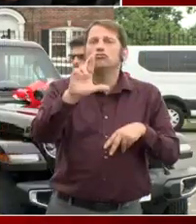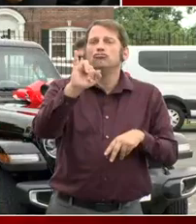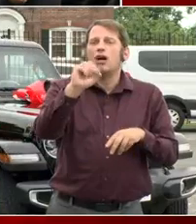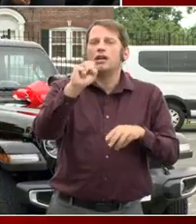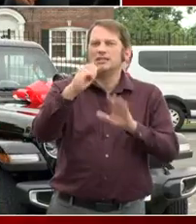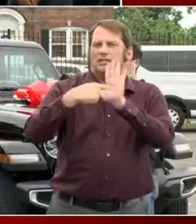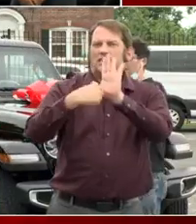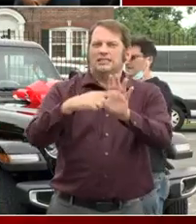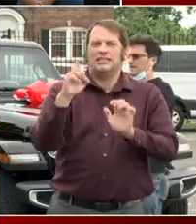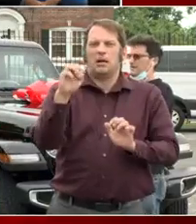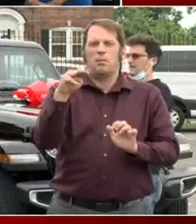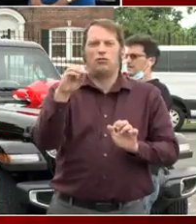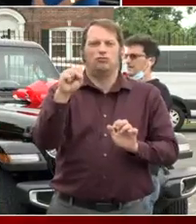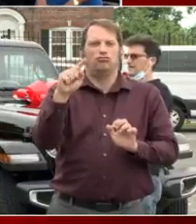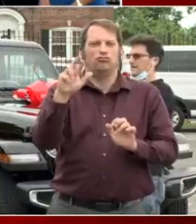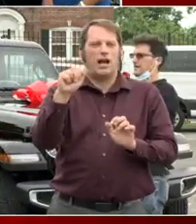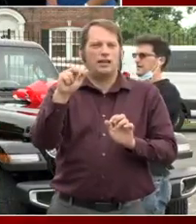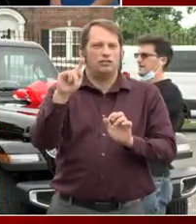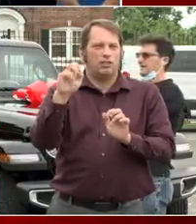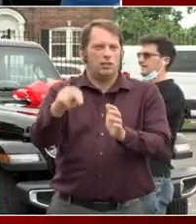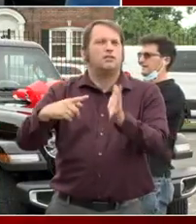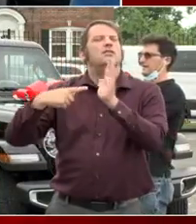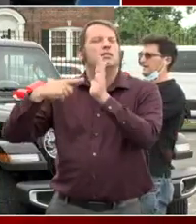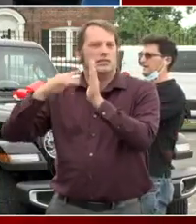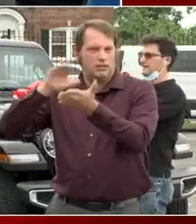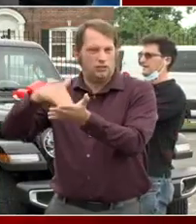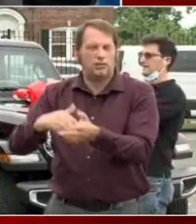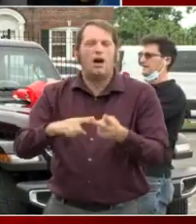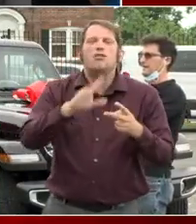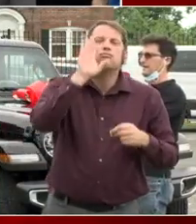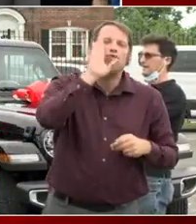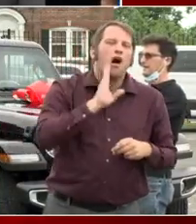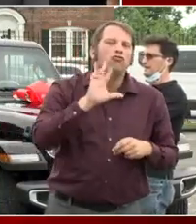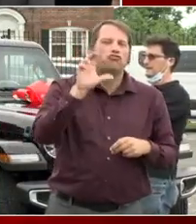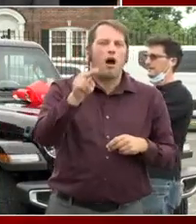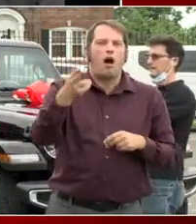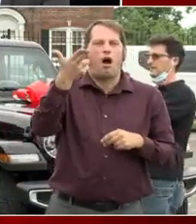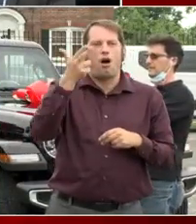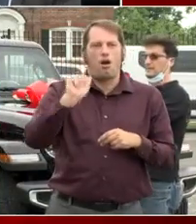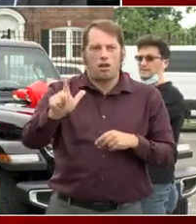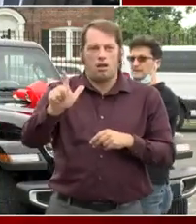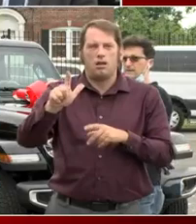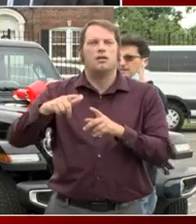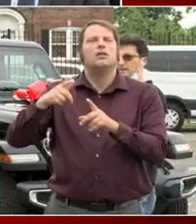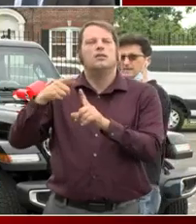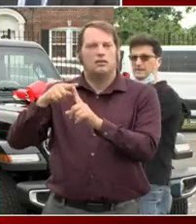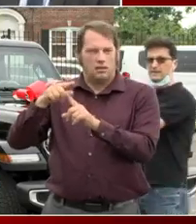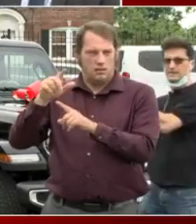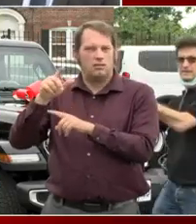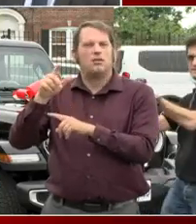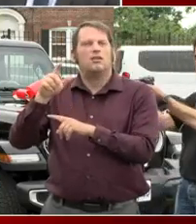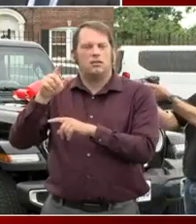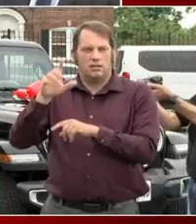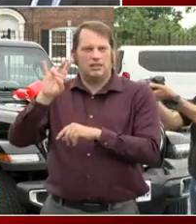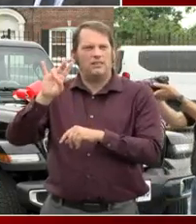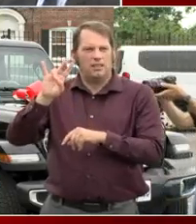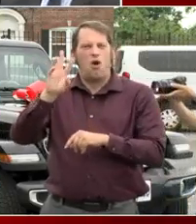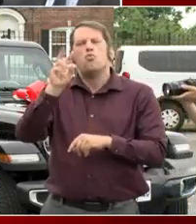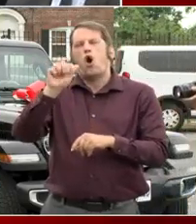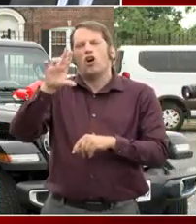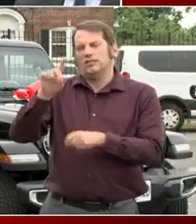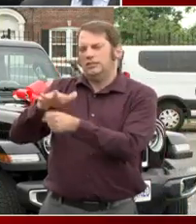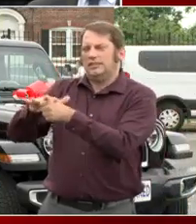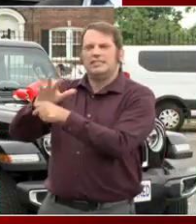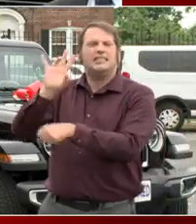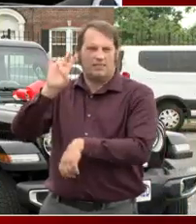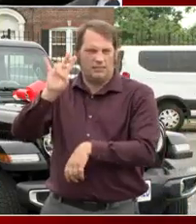Ron Brown High School in Ward 7. 3 sites, get your first shot, get $51. All right? That's easy.